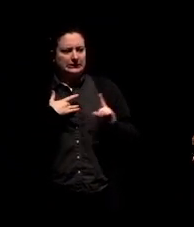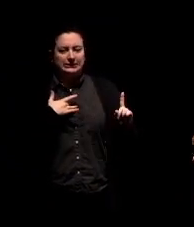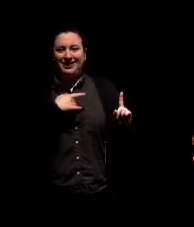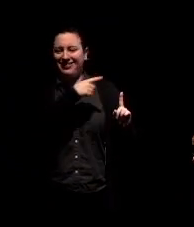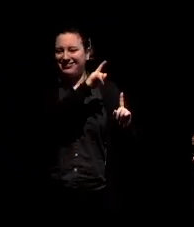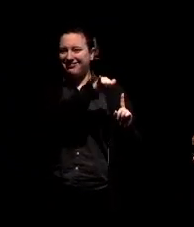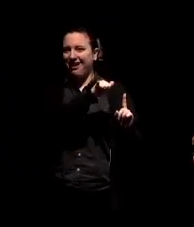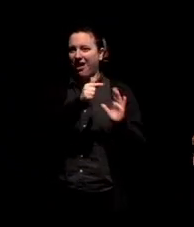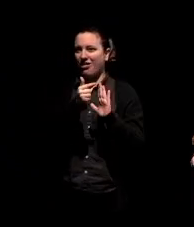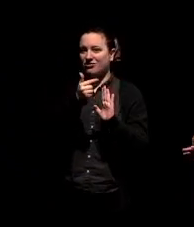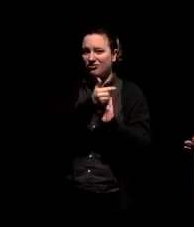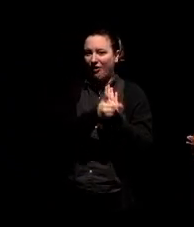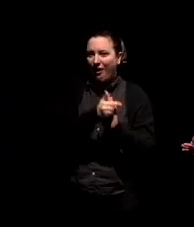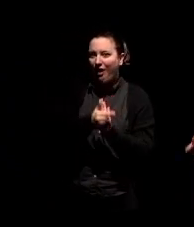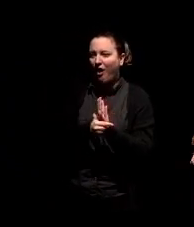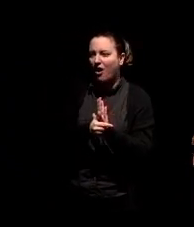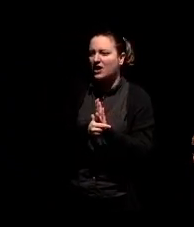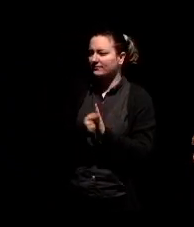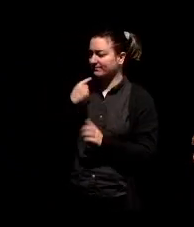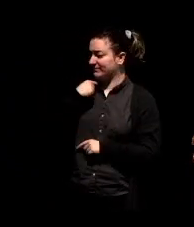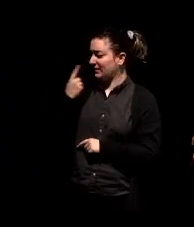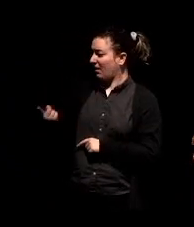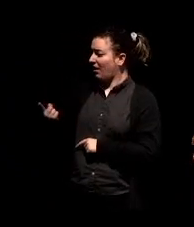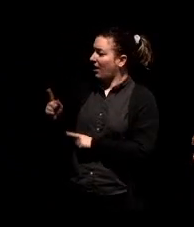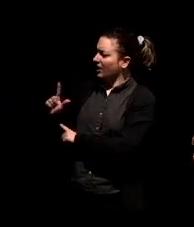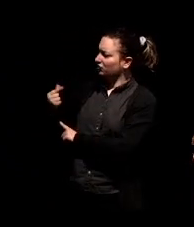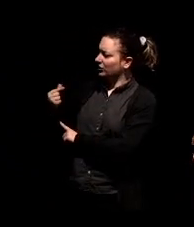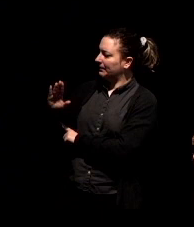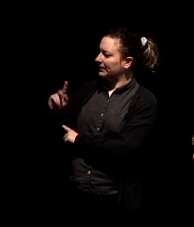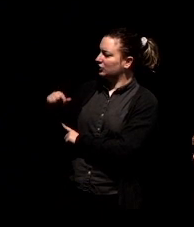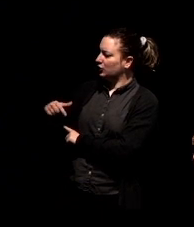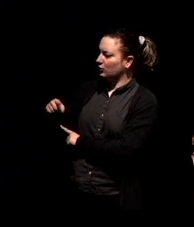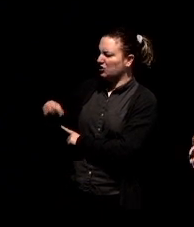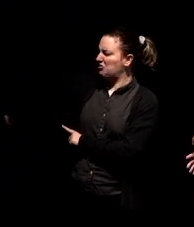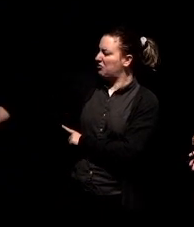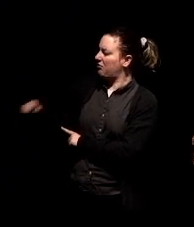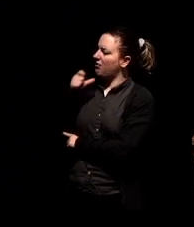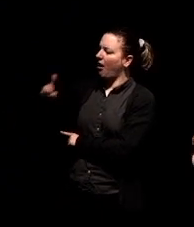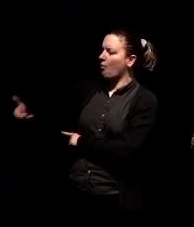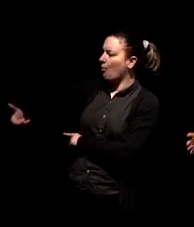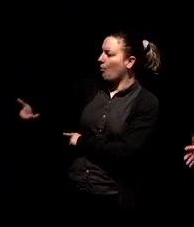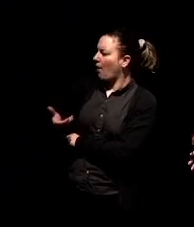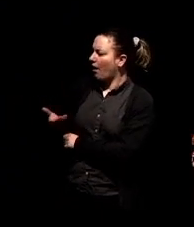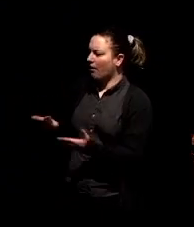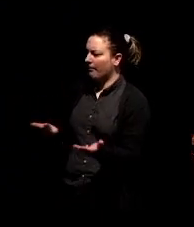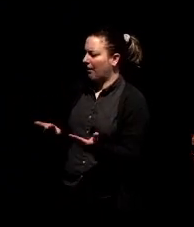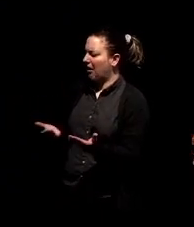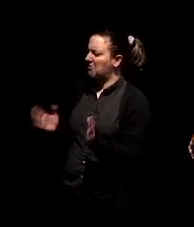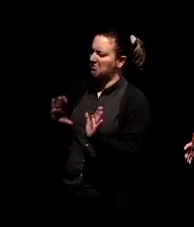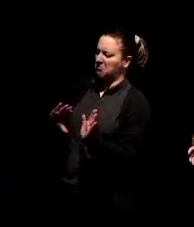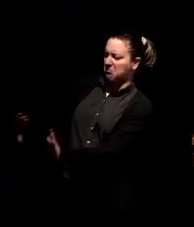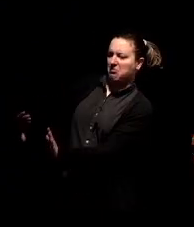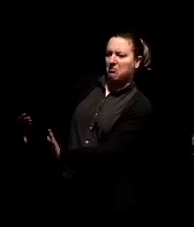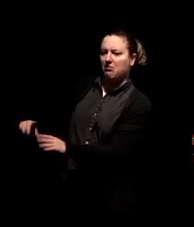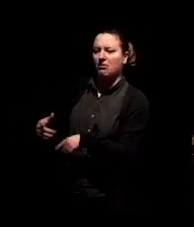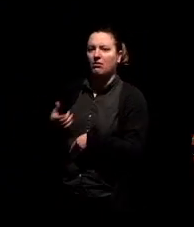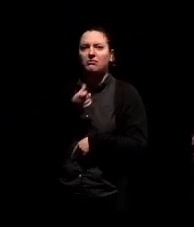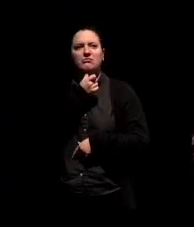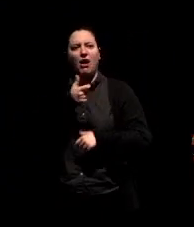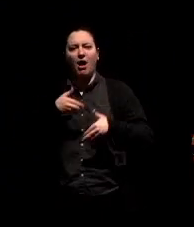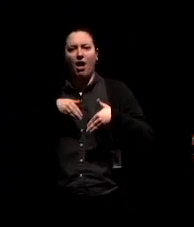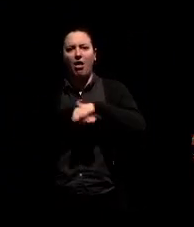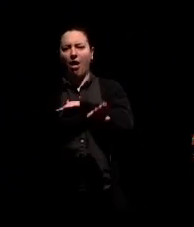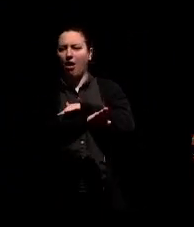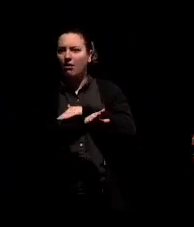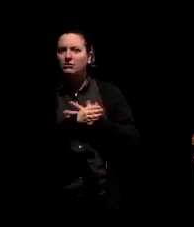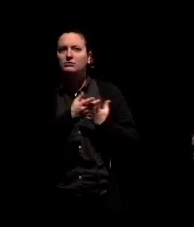and individuals that you're not welcome here in certain spaces in the state of Tennessee. And